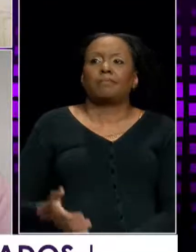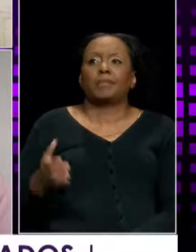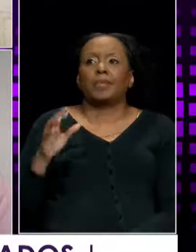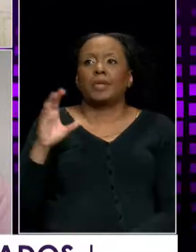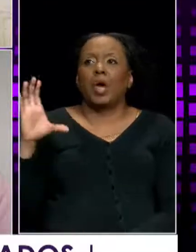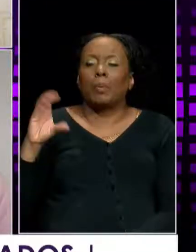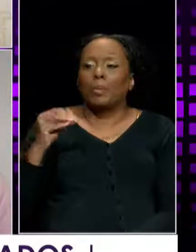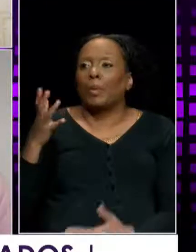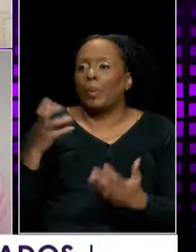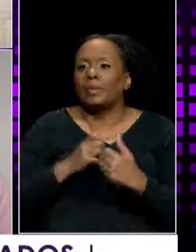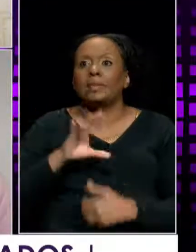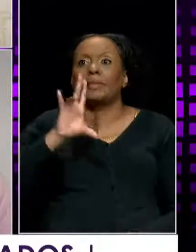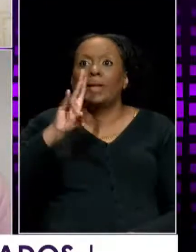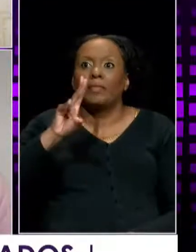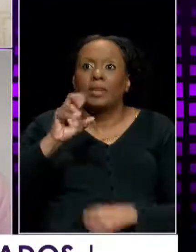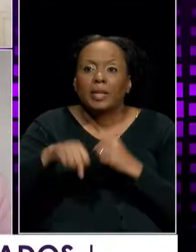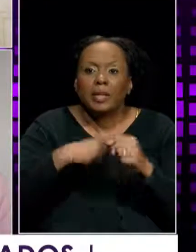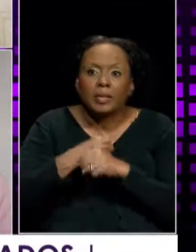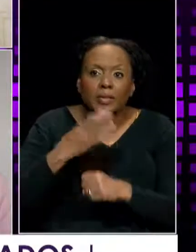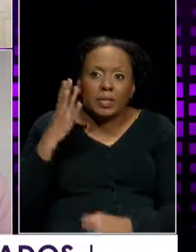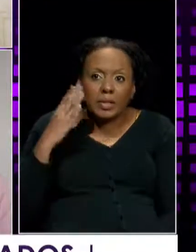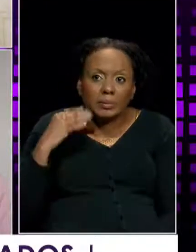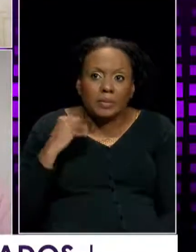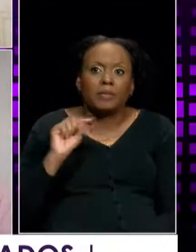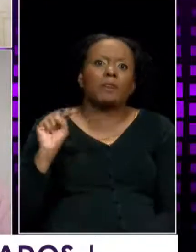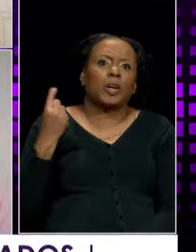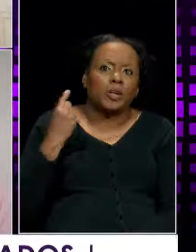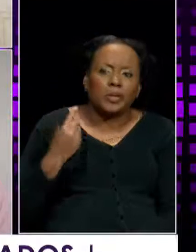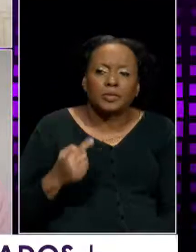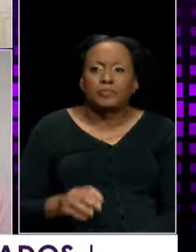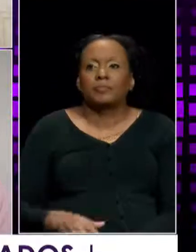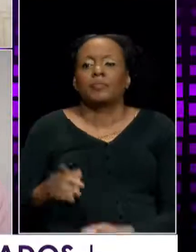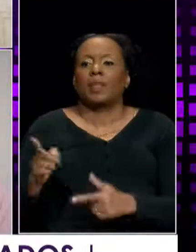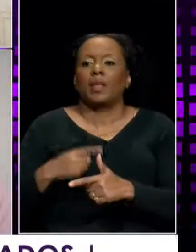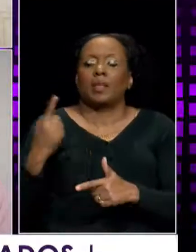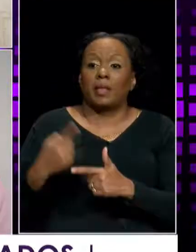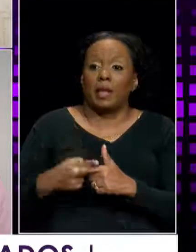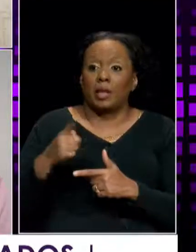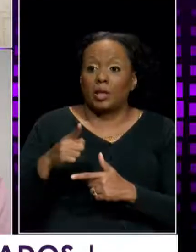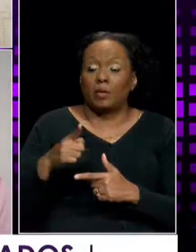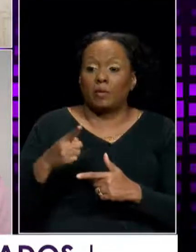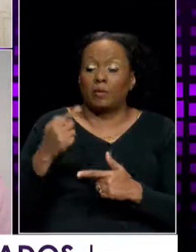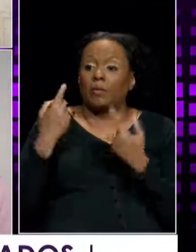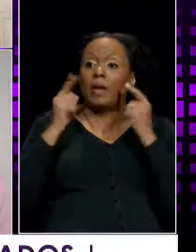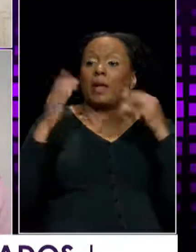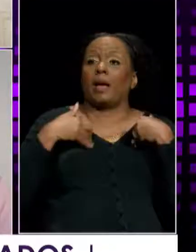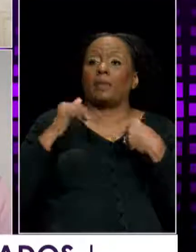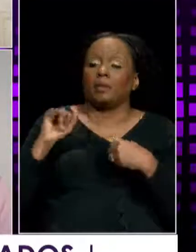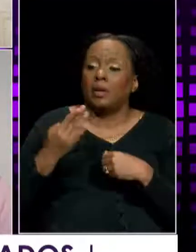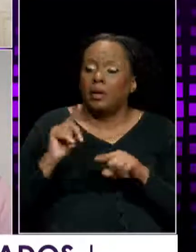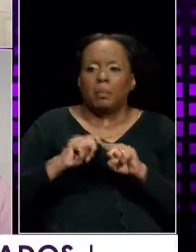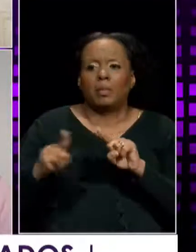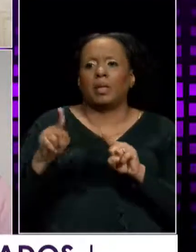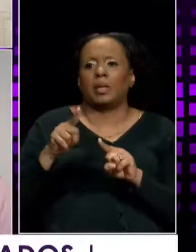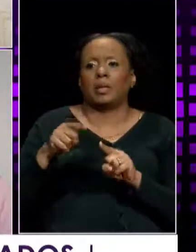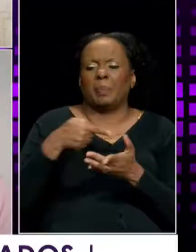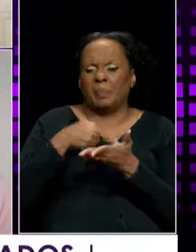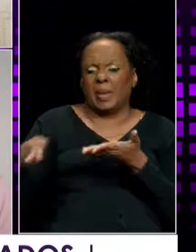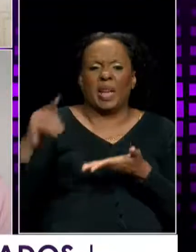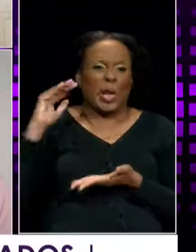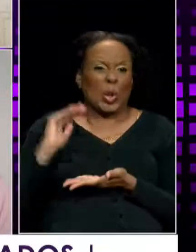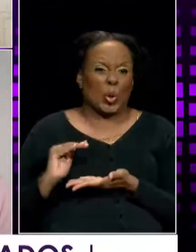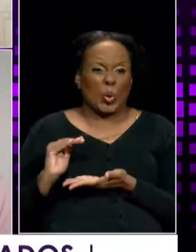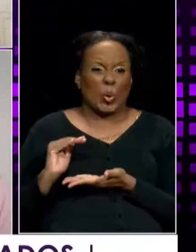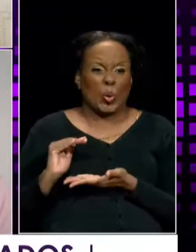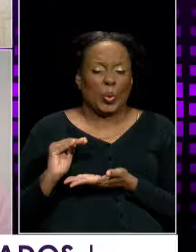but then they want you to come in rather, and they don't pay you as much as you want or expected. Do you think there's an